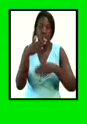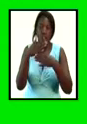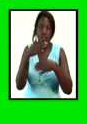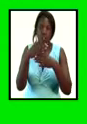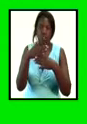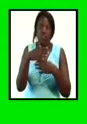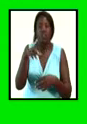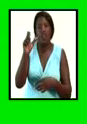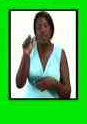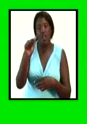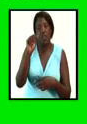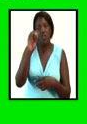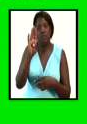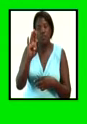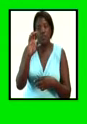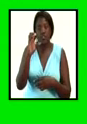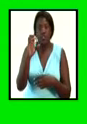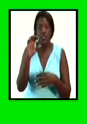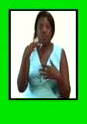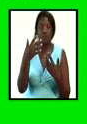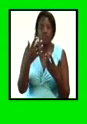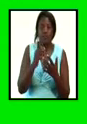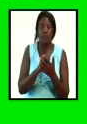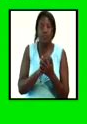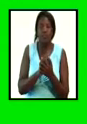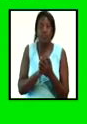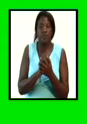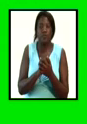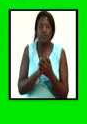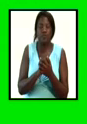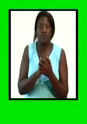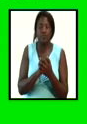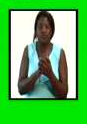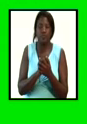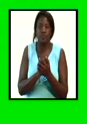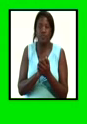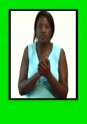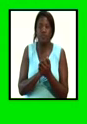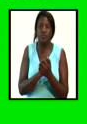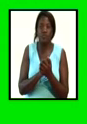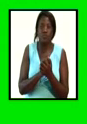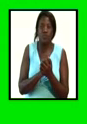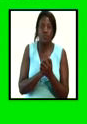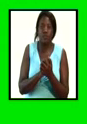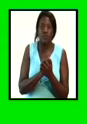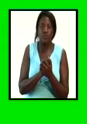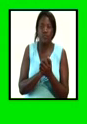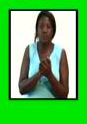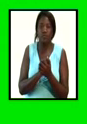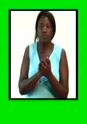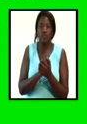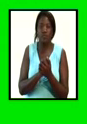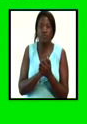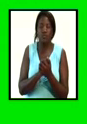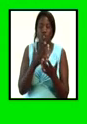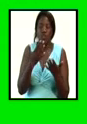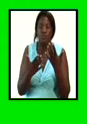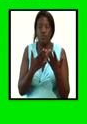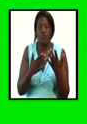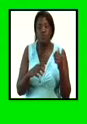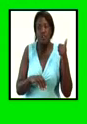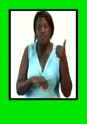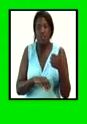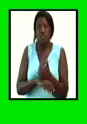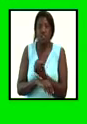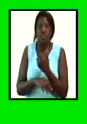word plural. So you SMS plural followed by the correct option A, B, or C. And maybe you'll be the